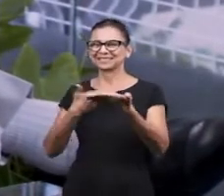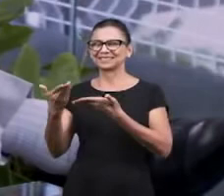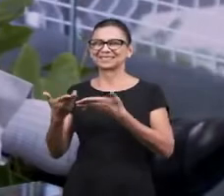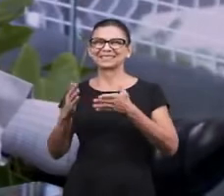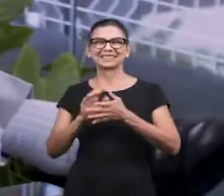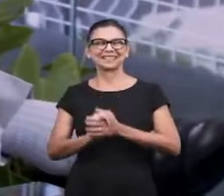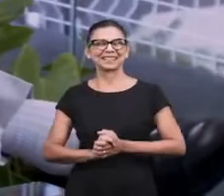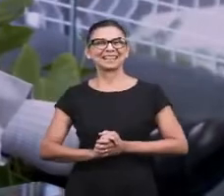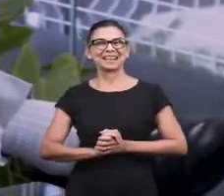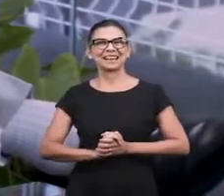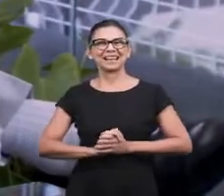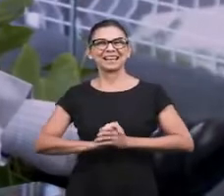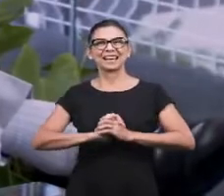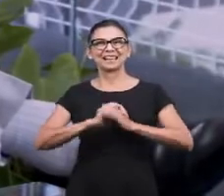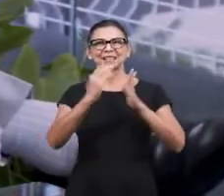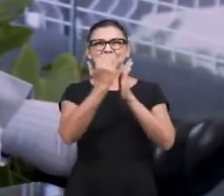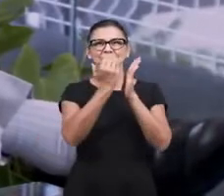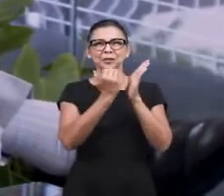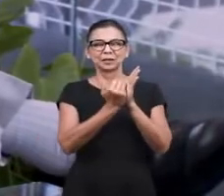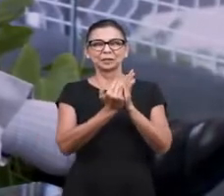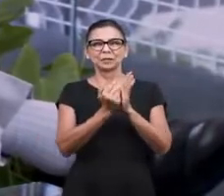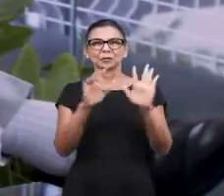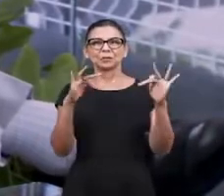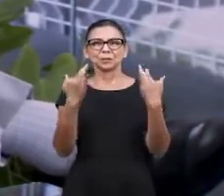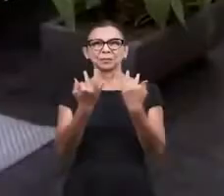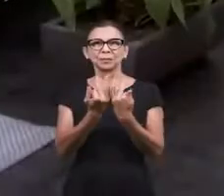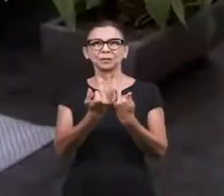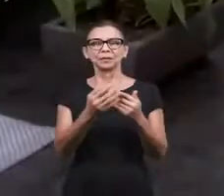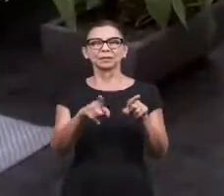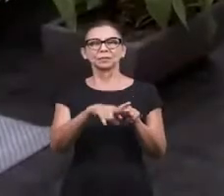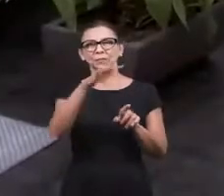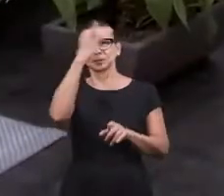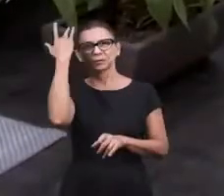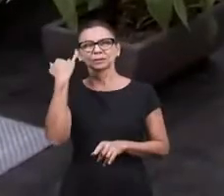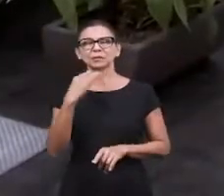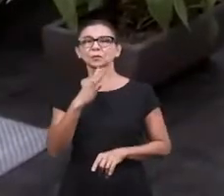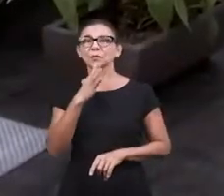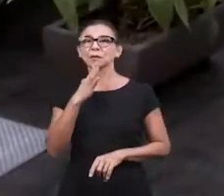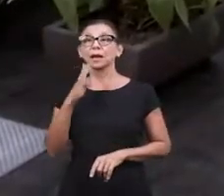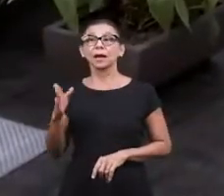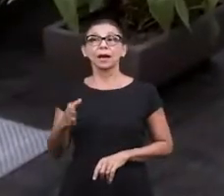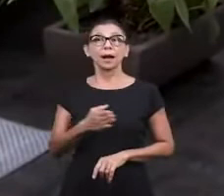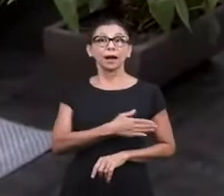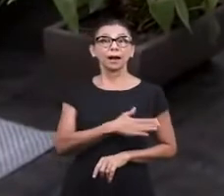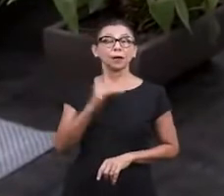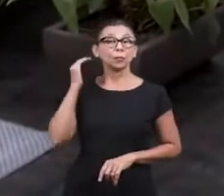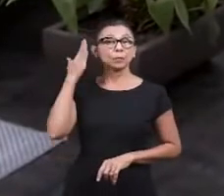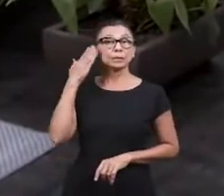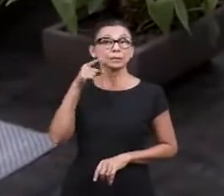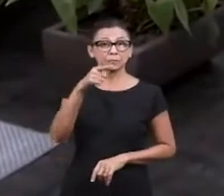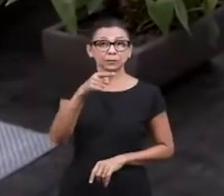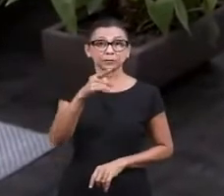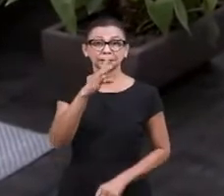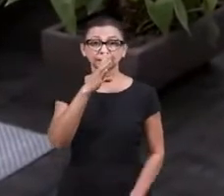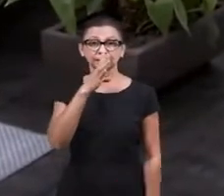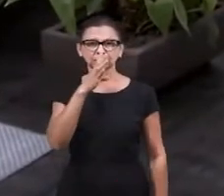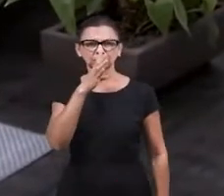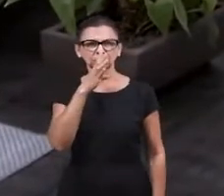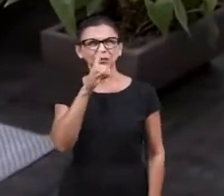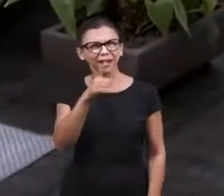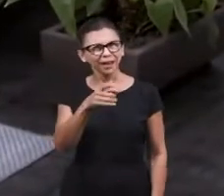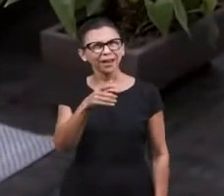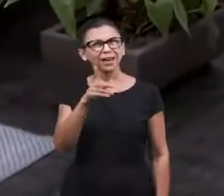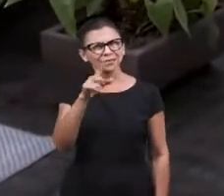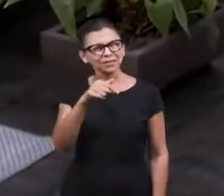this program with your relatives and acquaintances. Now I have a message for you who watched this